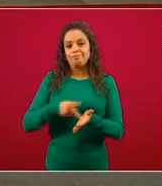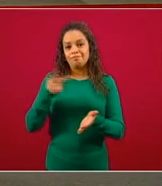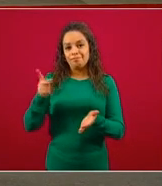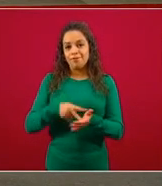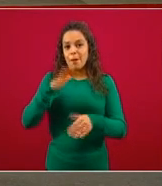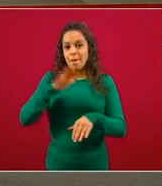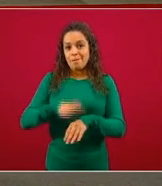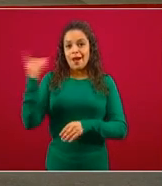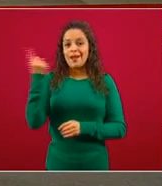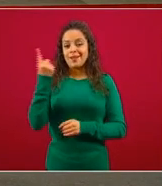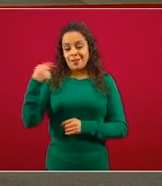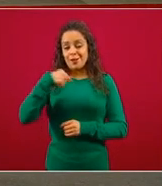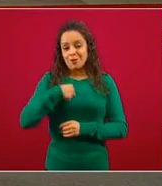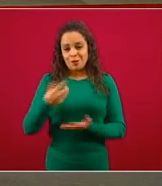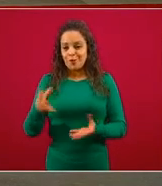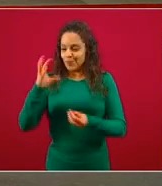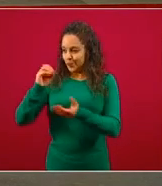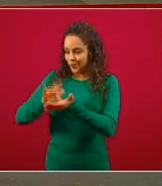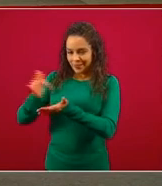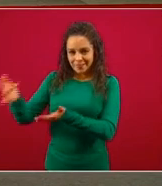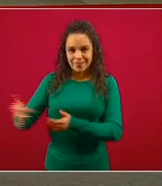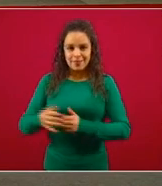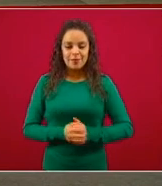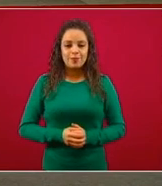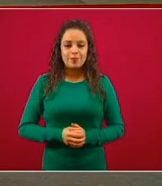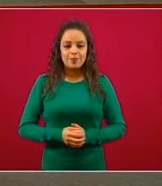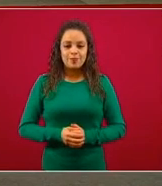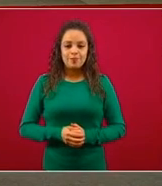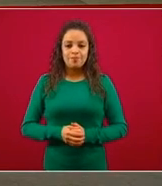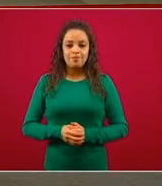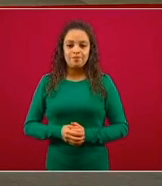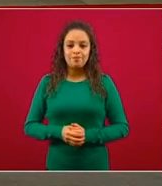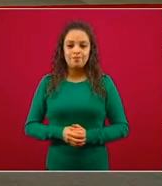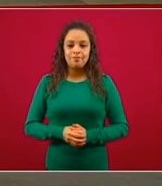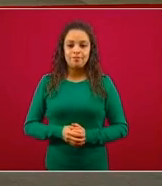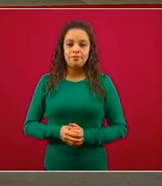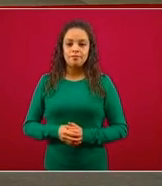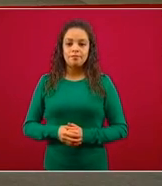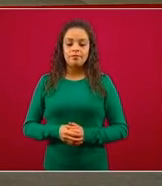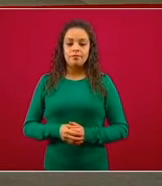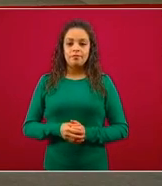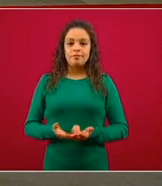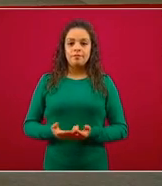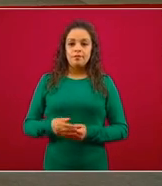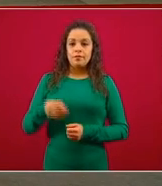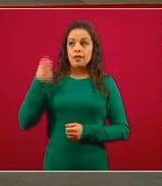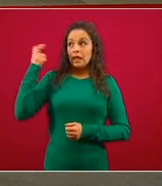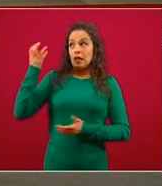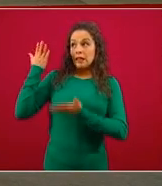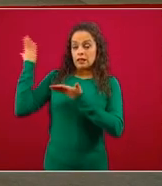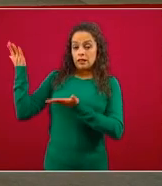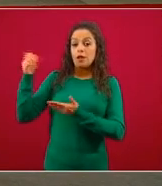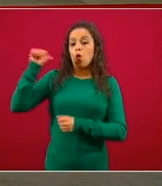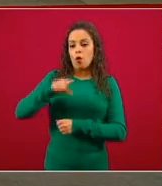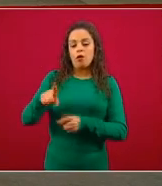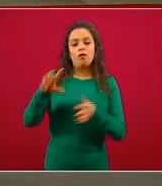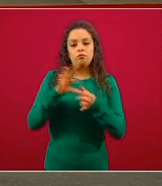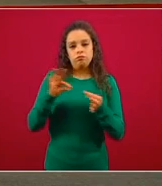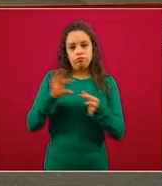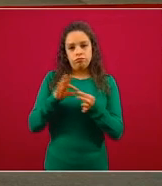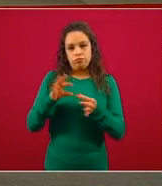Governor. And what has been done? I'm not going to spend too much time